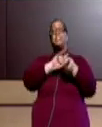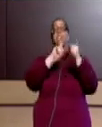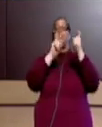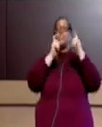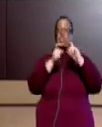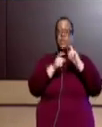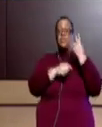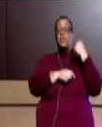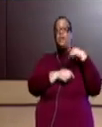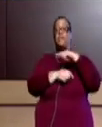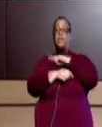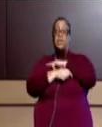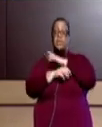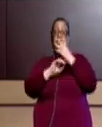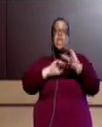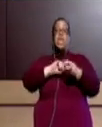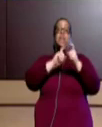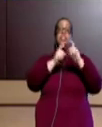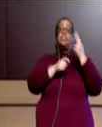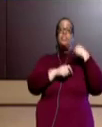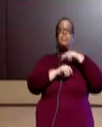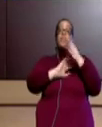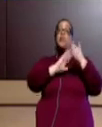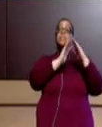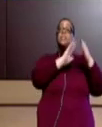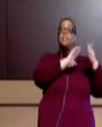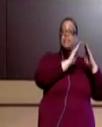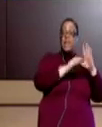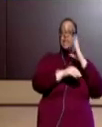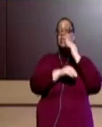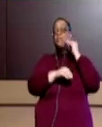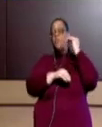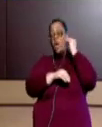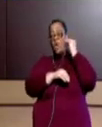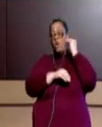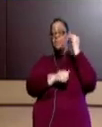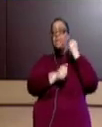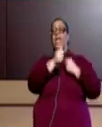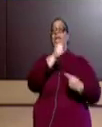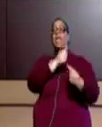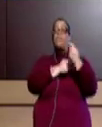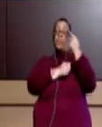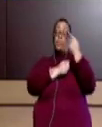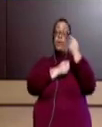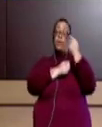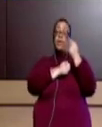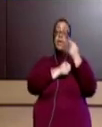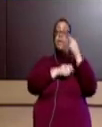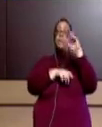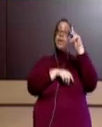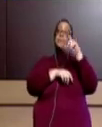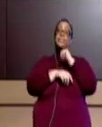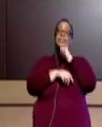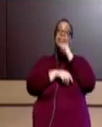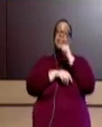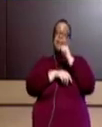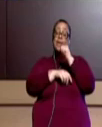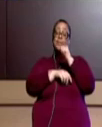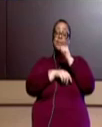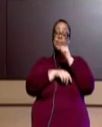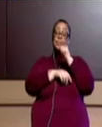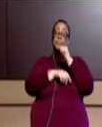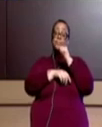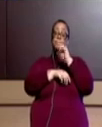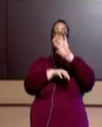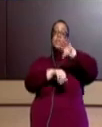of us, shift of our society, shift in our homes, shift everywhere. And we have to not take ourselves and